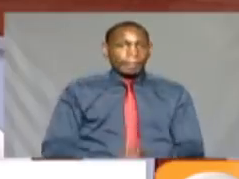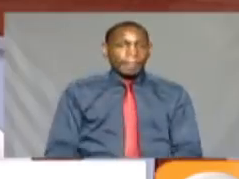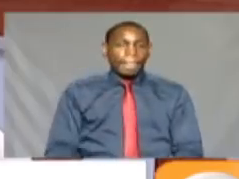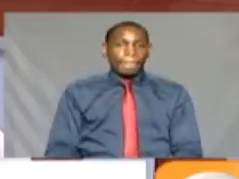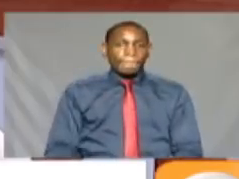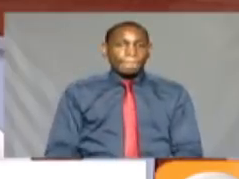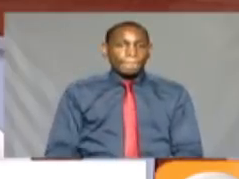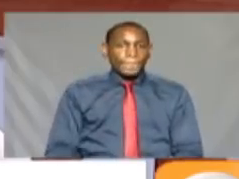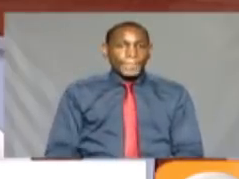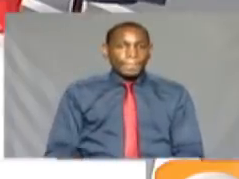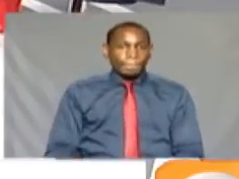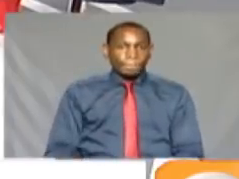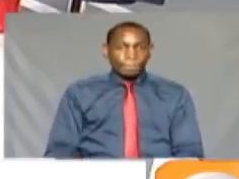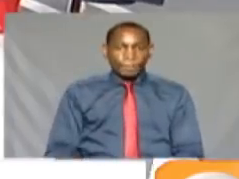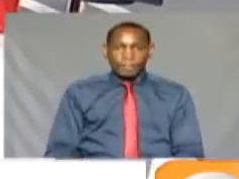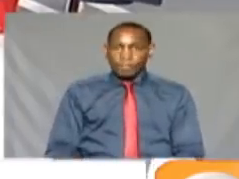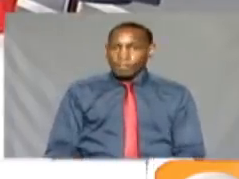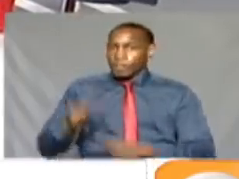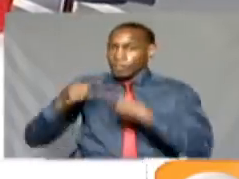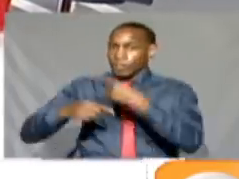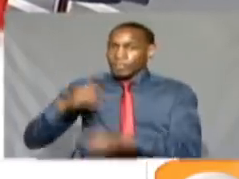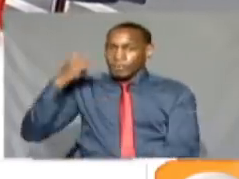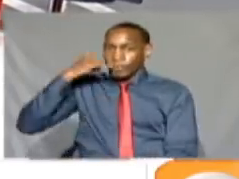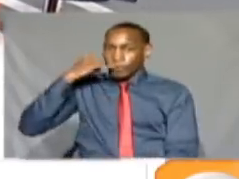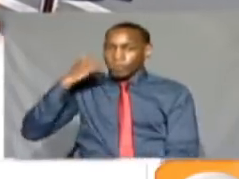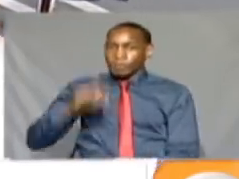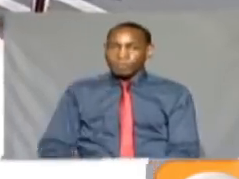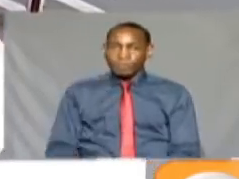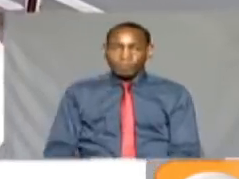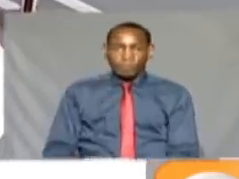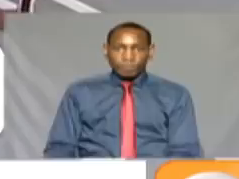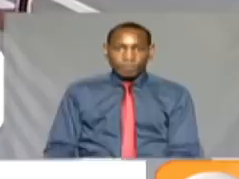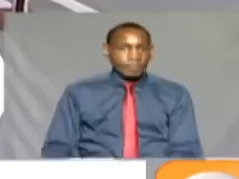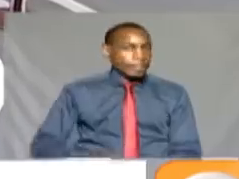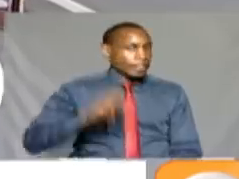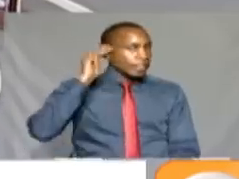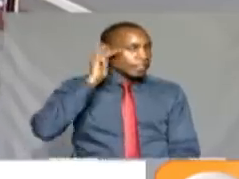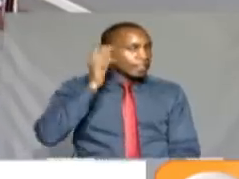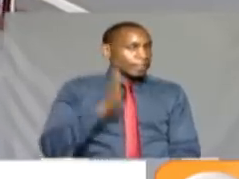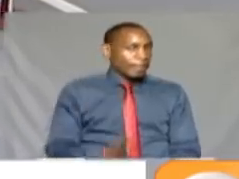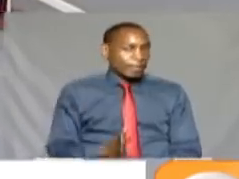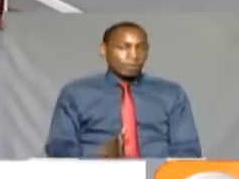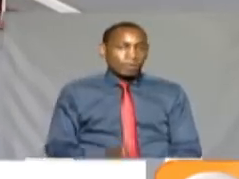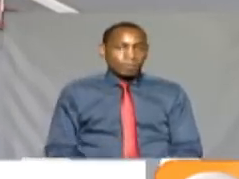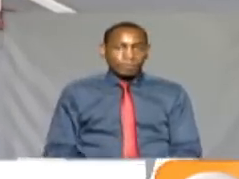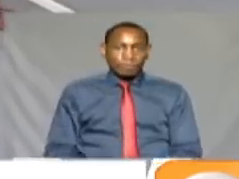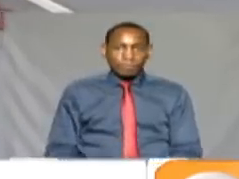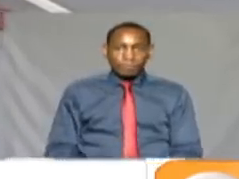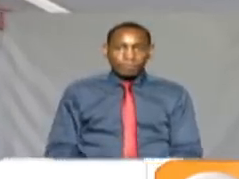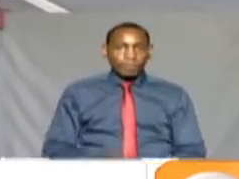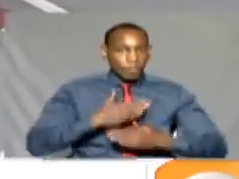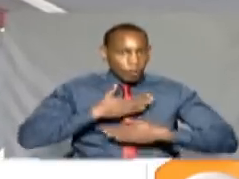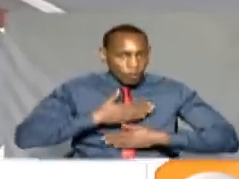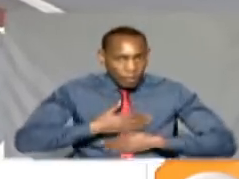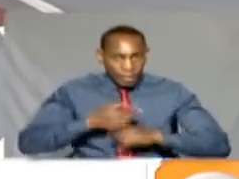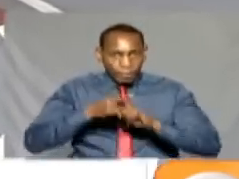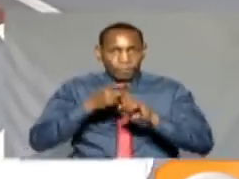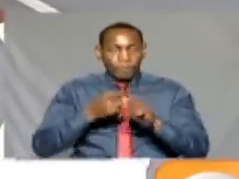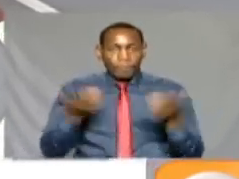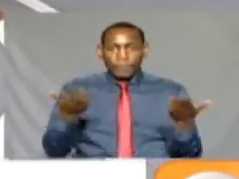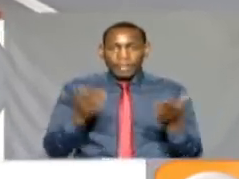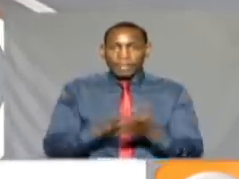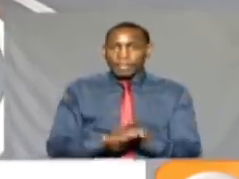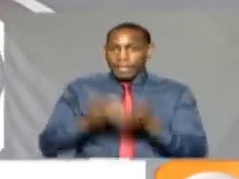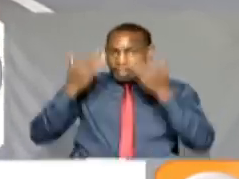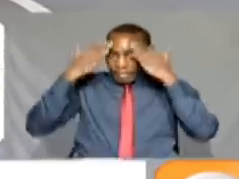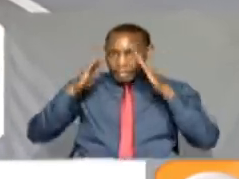listen, you can, go ahead and answer your phone. No, someone calling. It's okay. When you see, obvious. I'll call you back. Ni honorable kutoka nini, watu wa